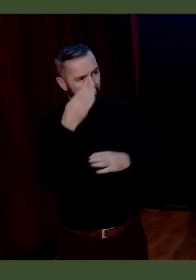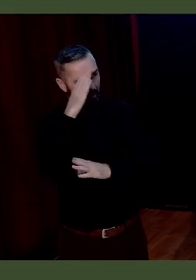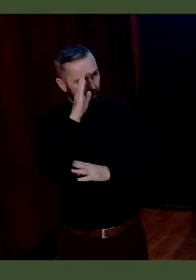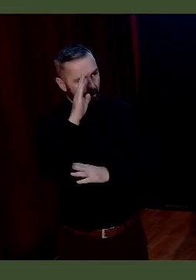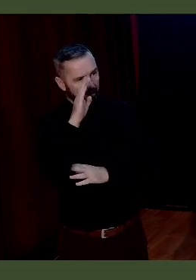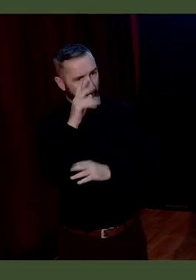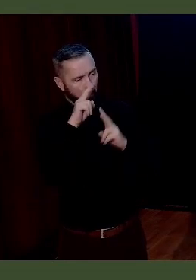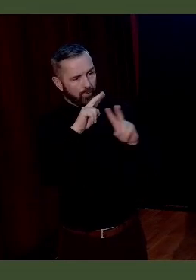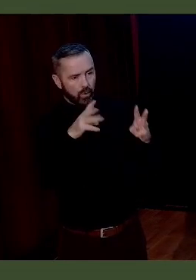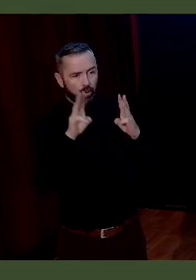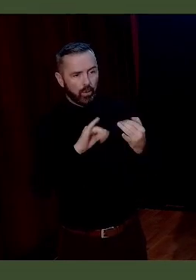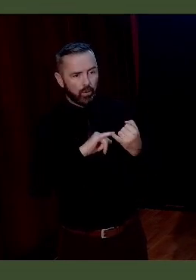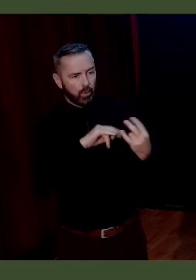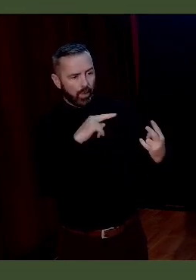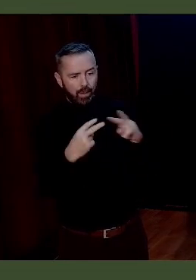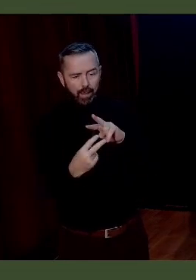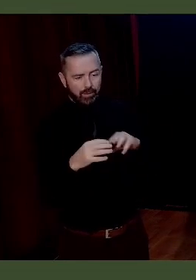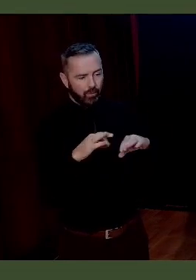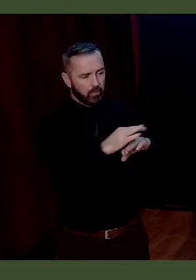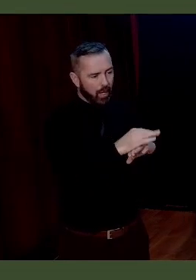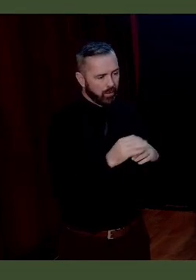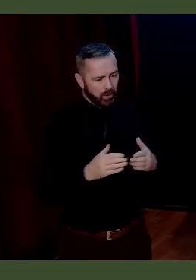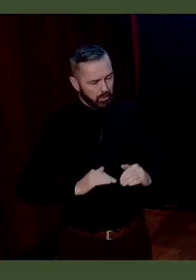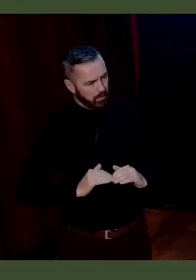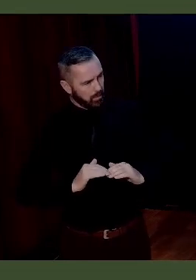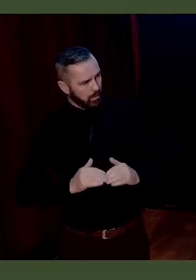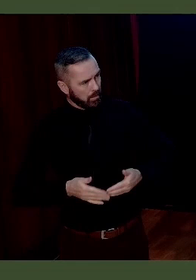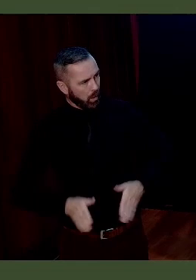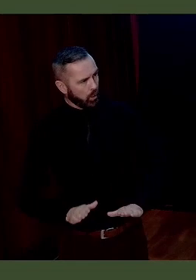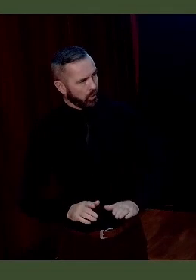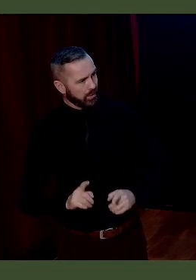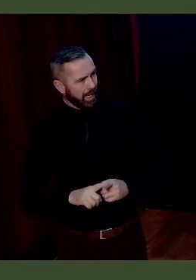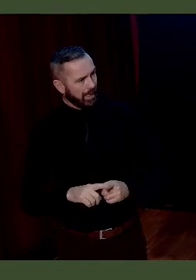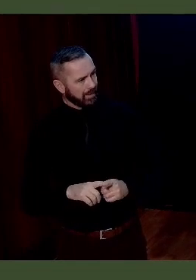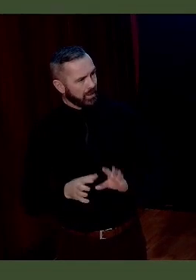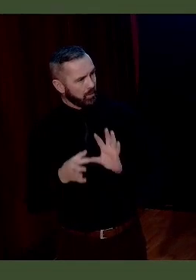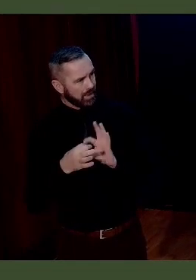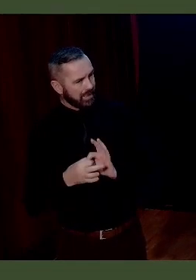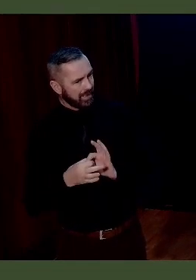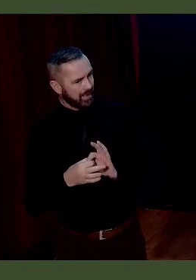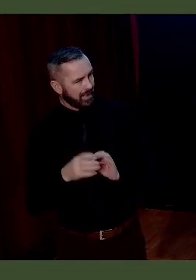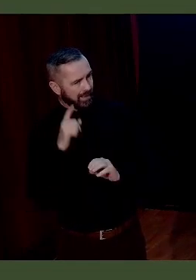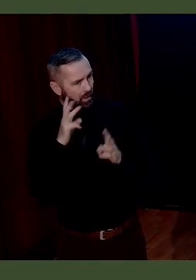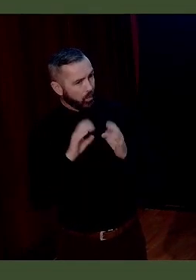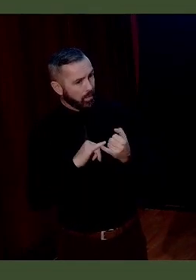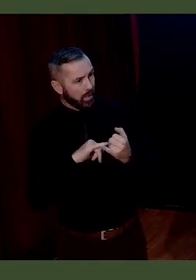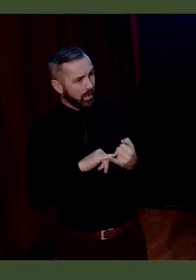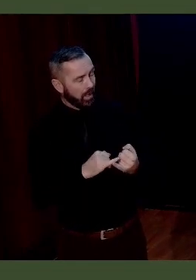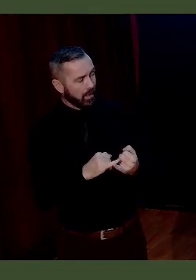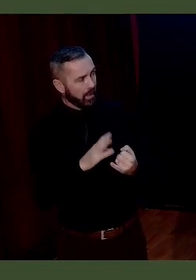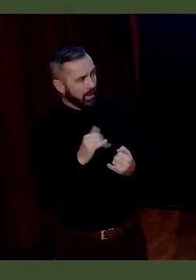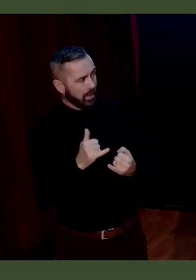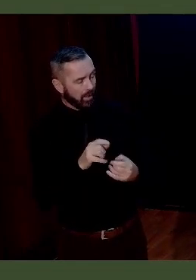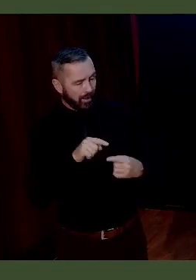viewed these women through the constraining lens of marriage, motherhood, and domesticity, and indeed saw women like Lynn as threats to the establishment.